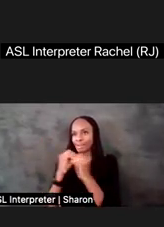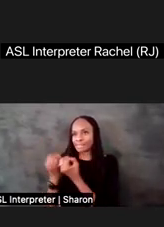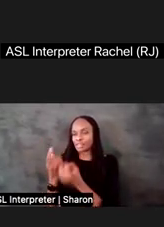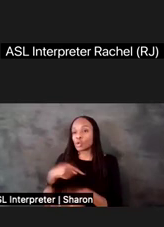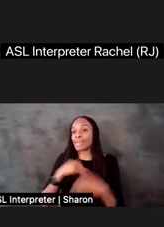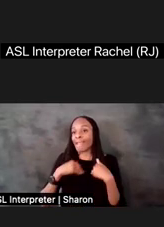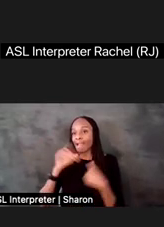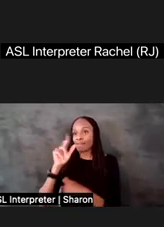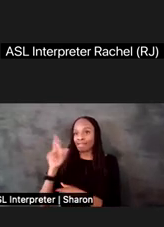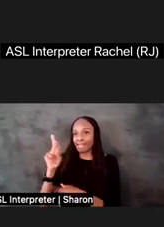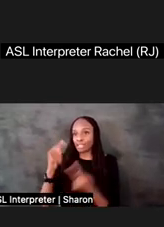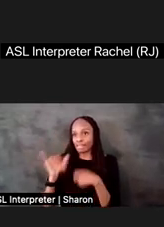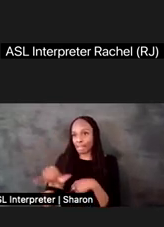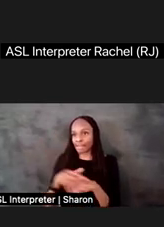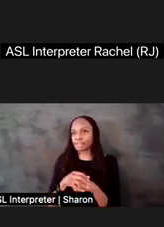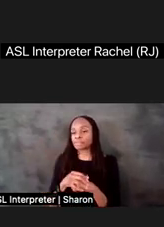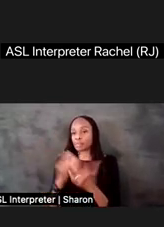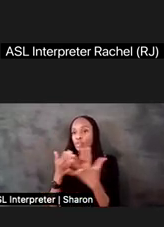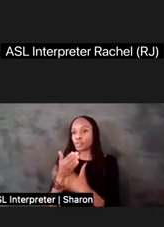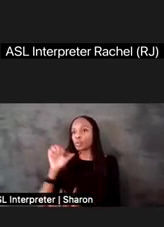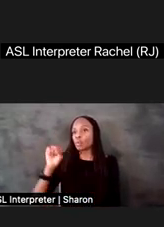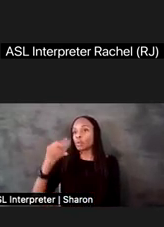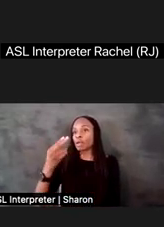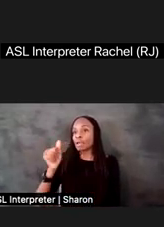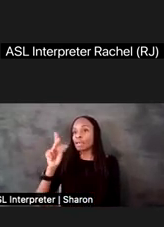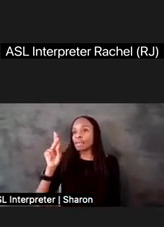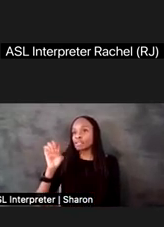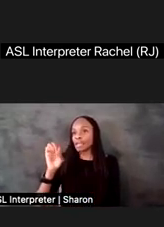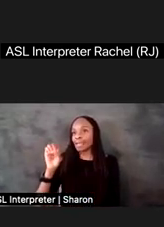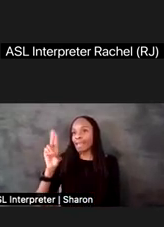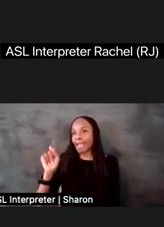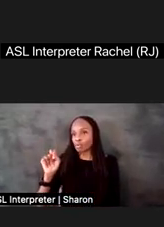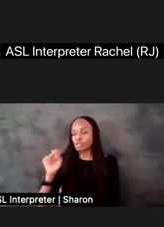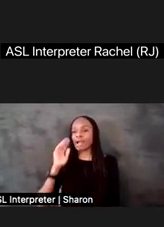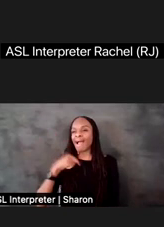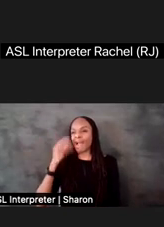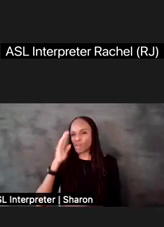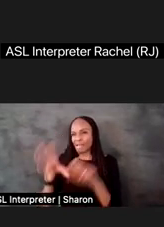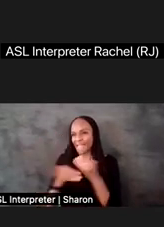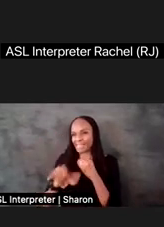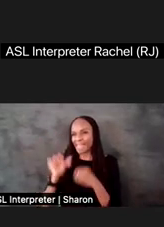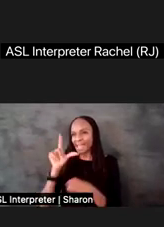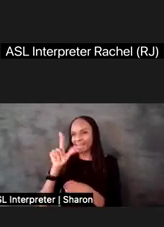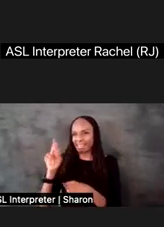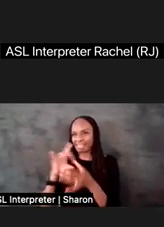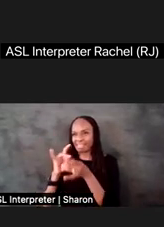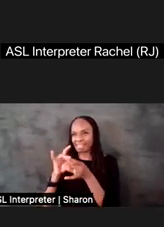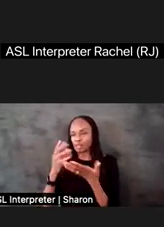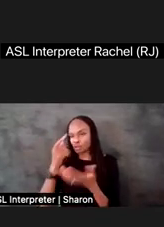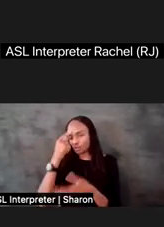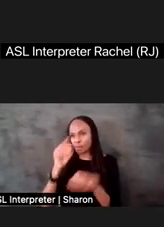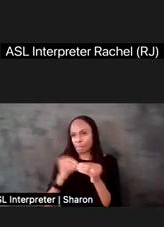that through Shakeout. I'm going to put the link to that information and more for healthcare